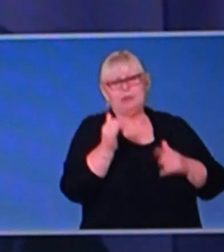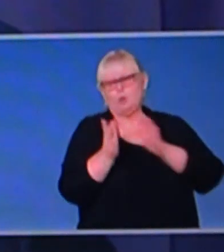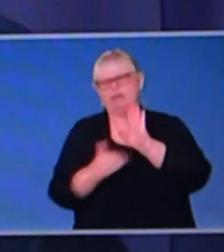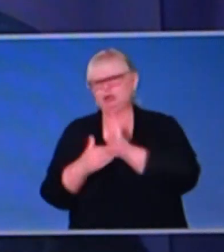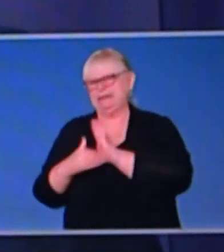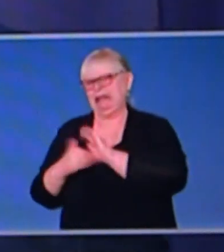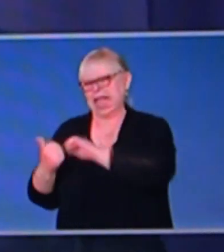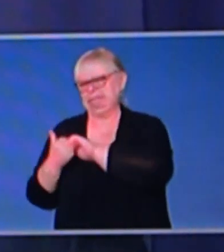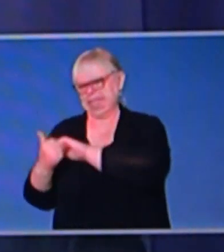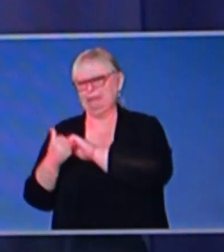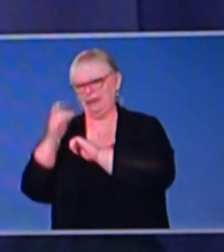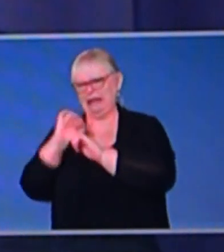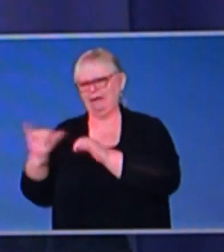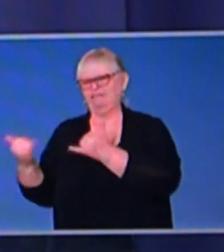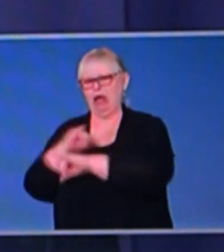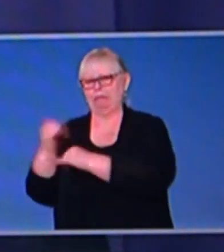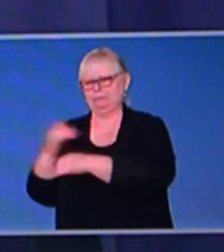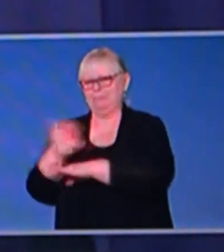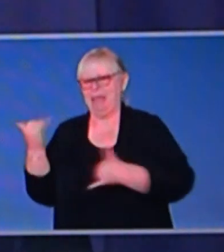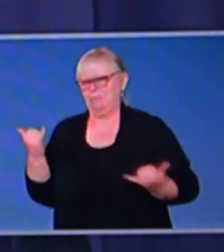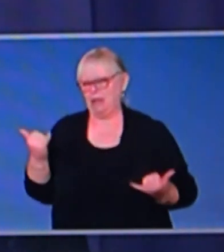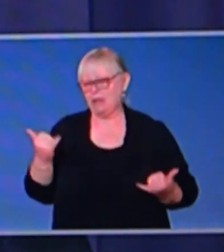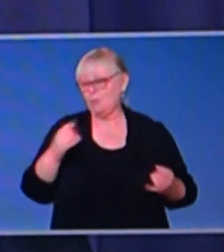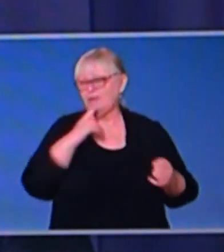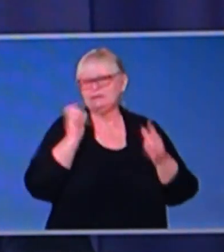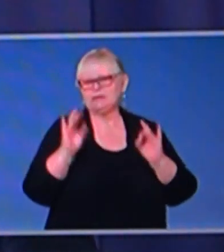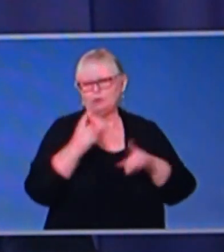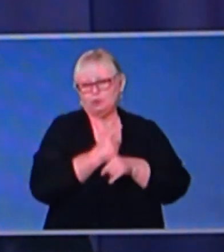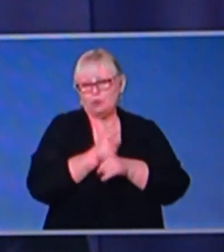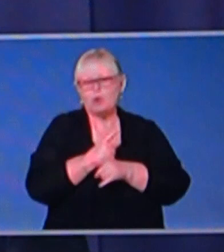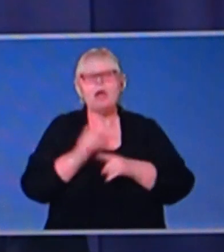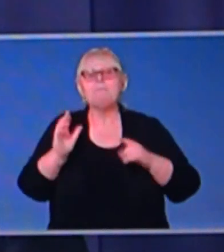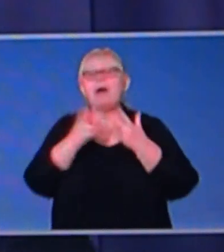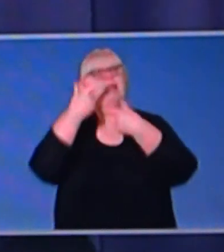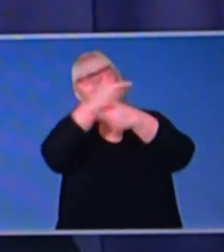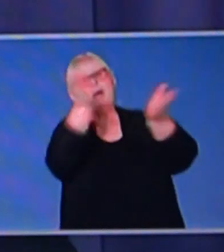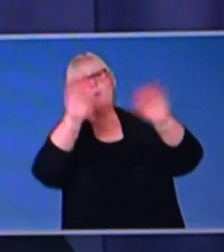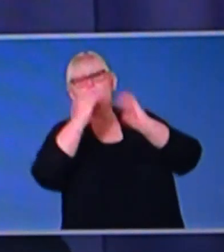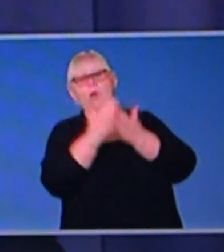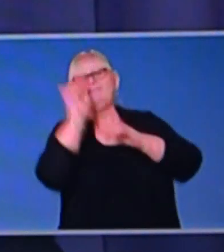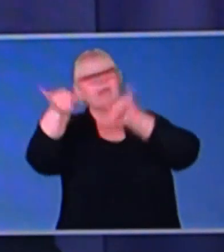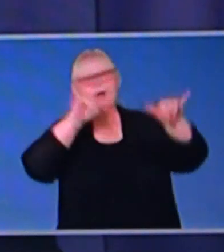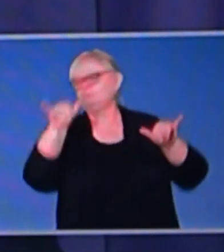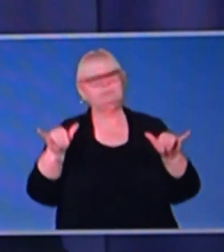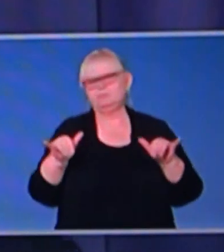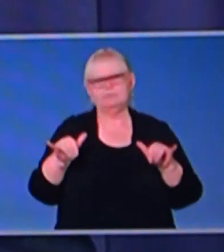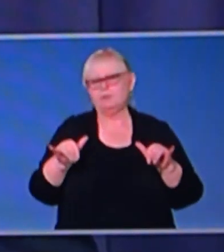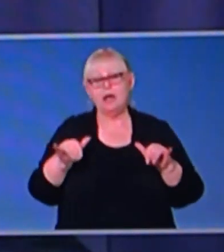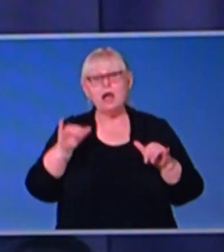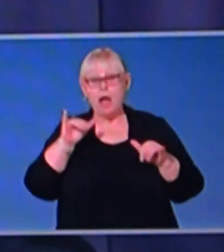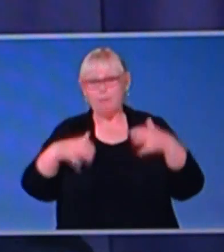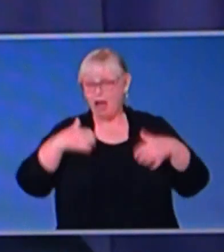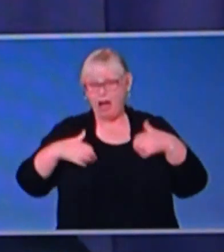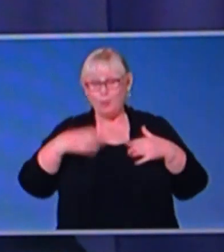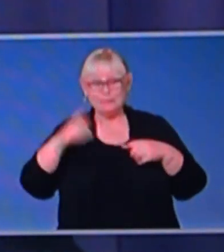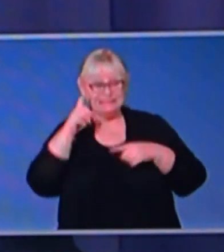Zealand, and we've had some good discussions about that. But outside of that, that's unlikely. But I look forward to the time when Australians can travel